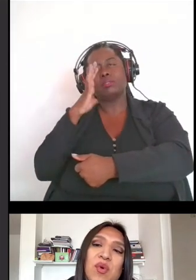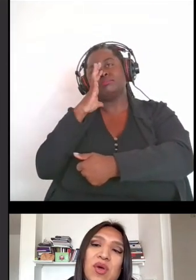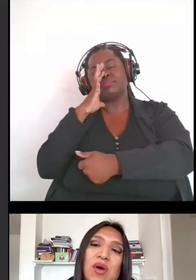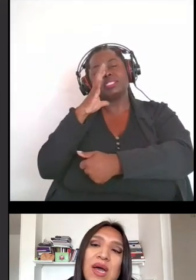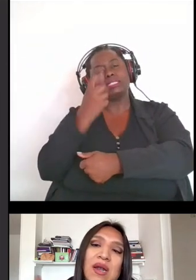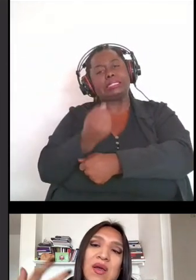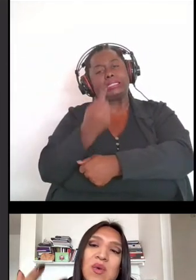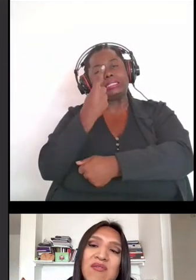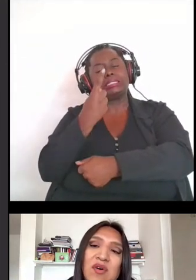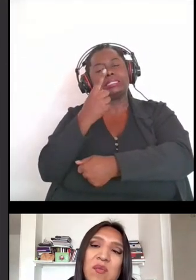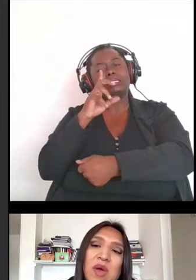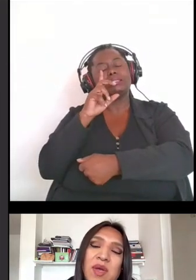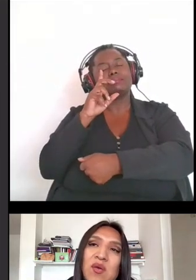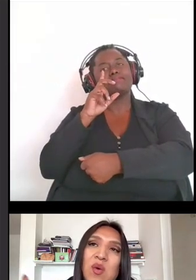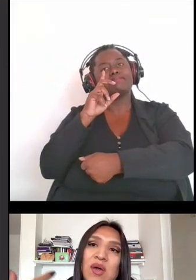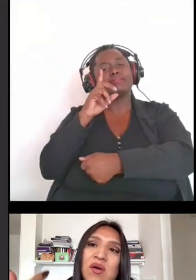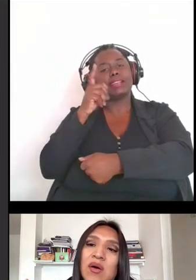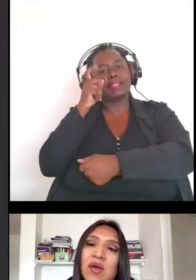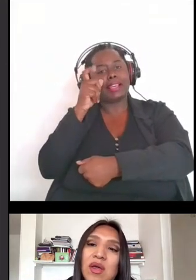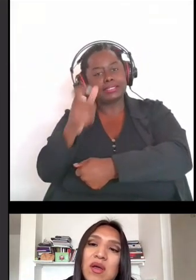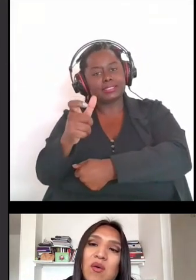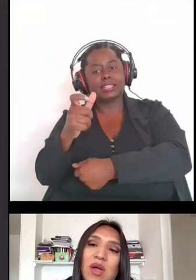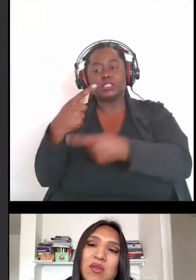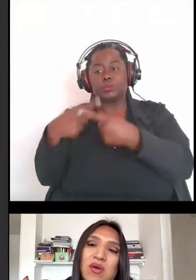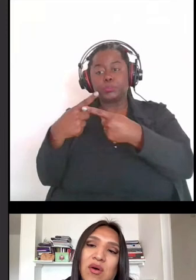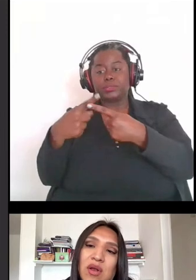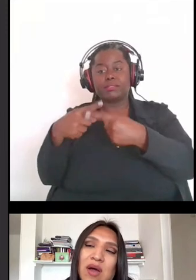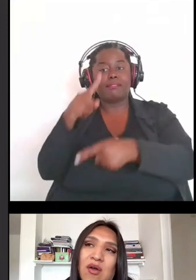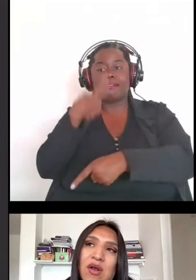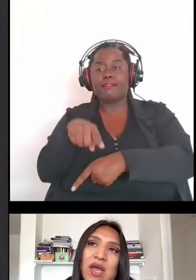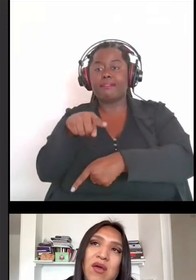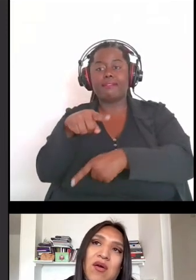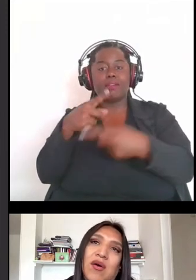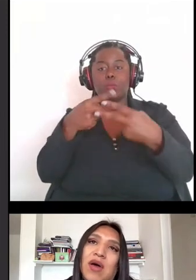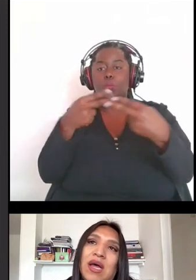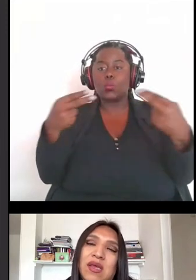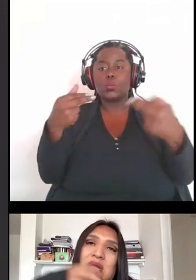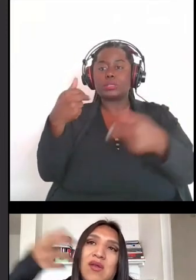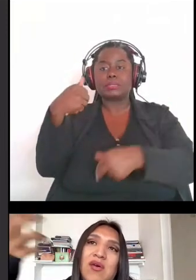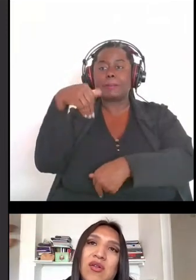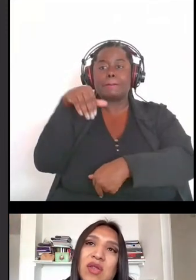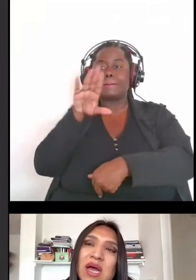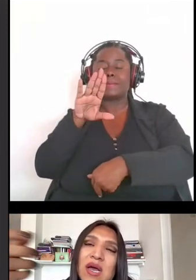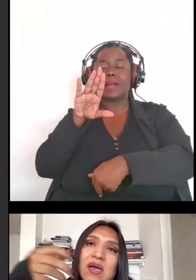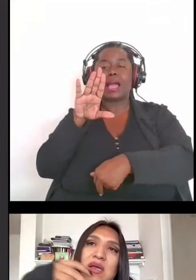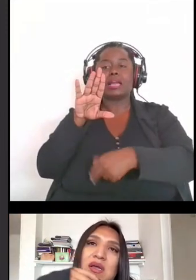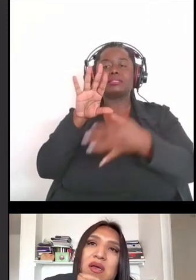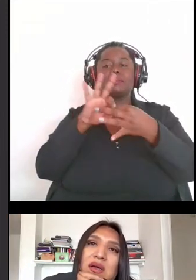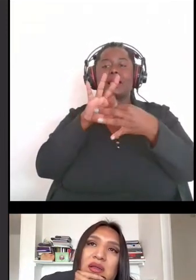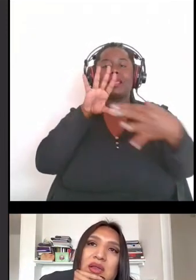um those are independent elements I can give it